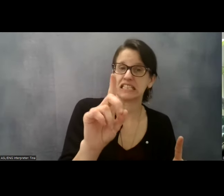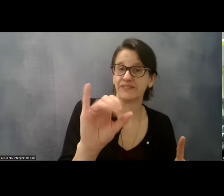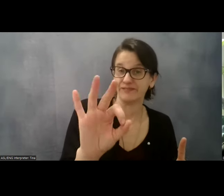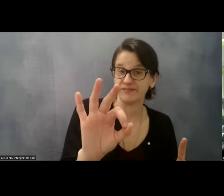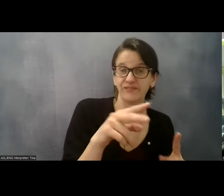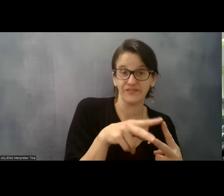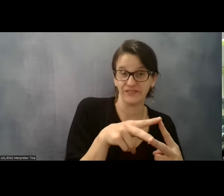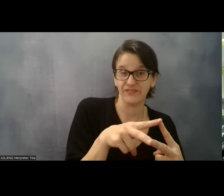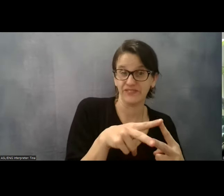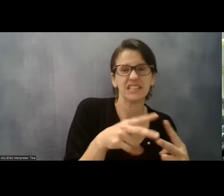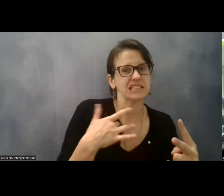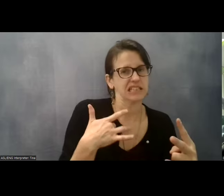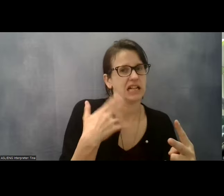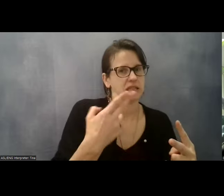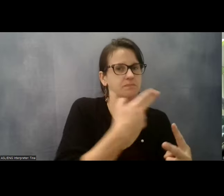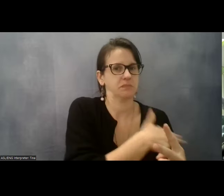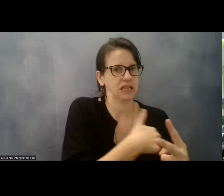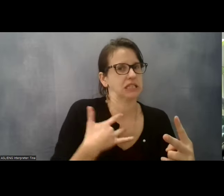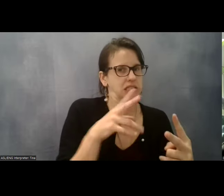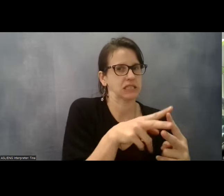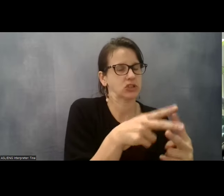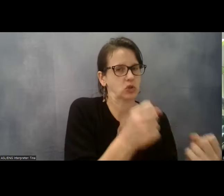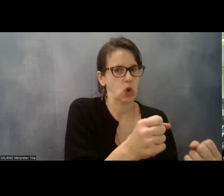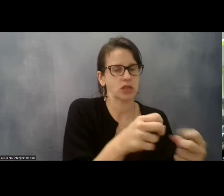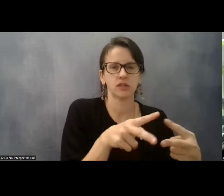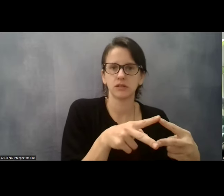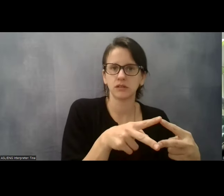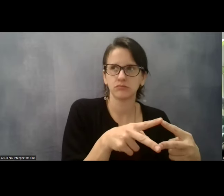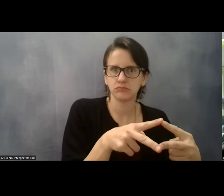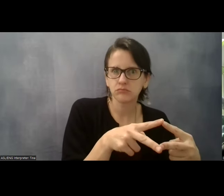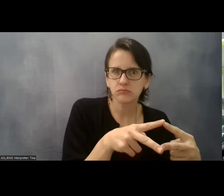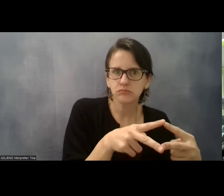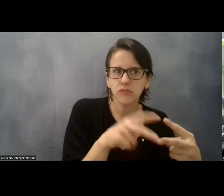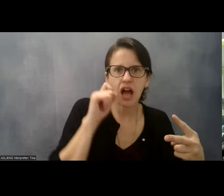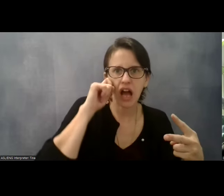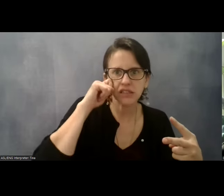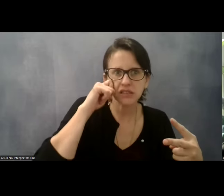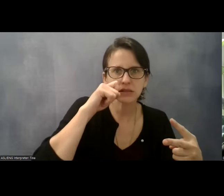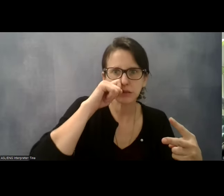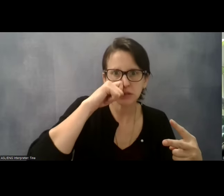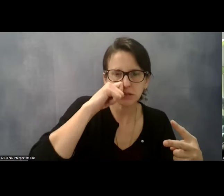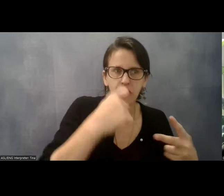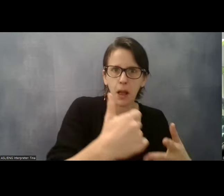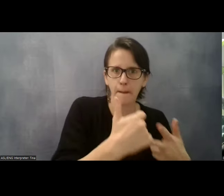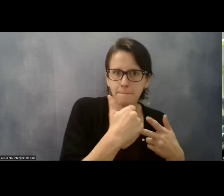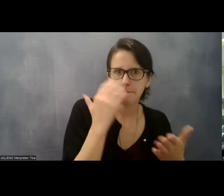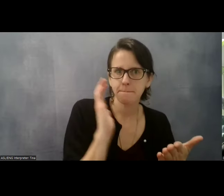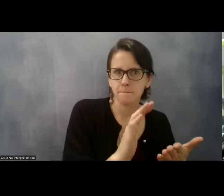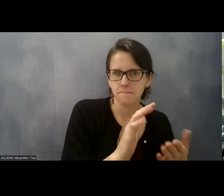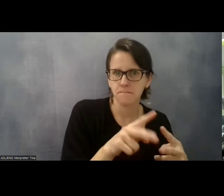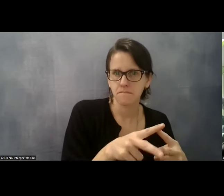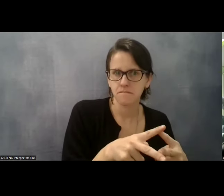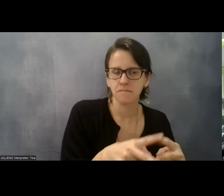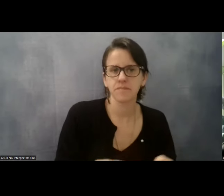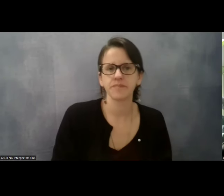And so this is a great potential use for them in the future. Alliums have been shown to help prevent cancer. There was a